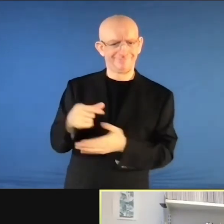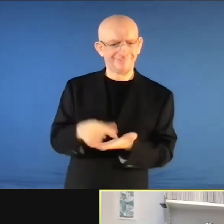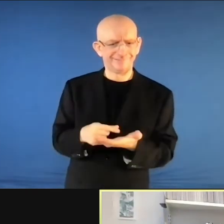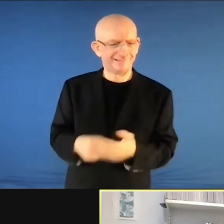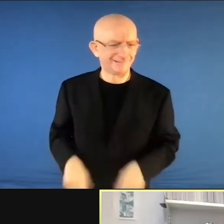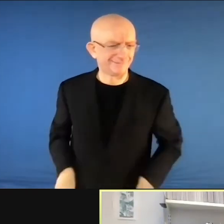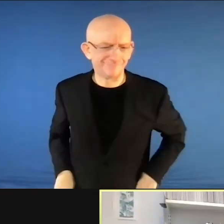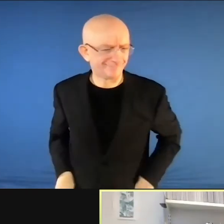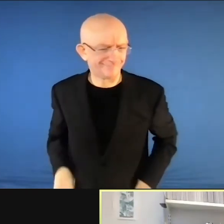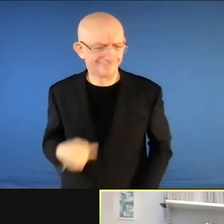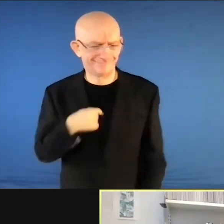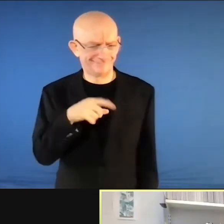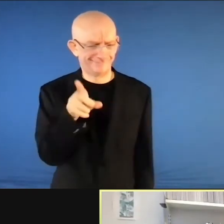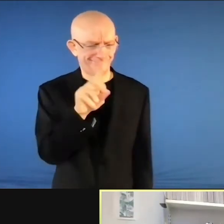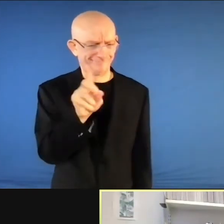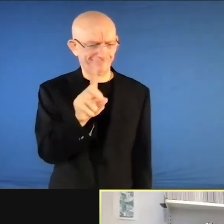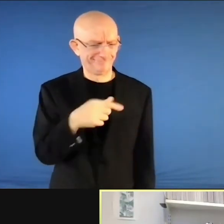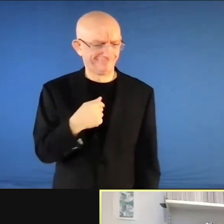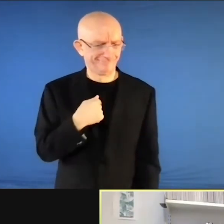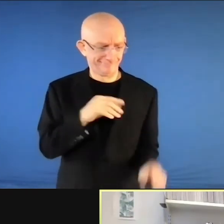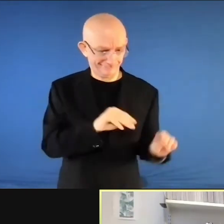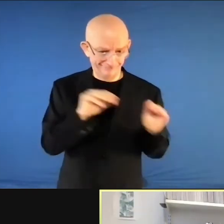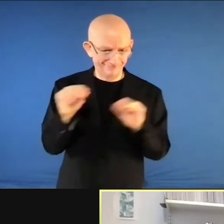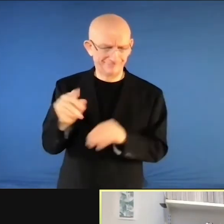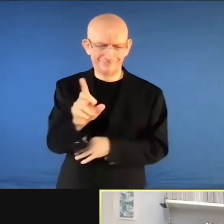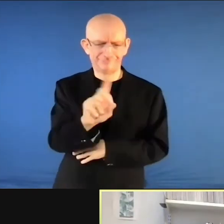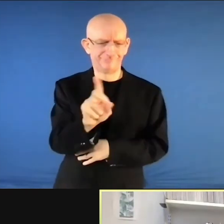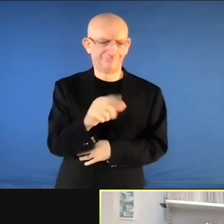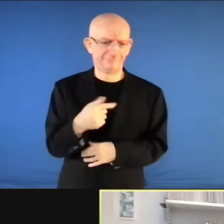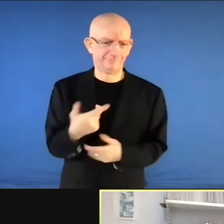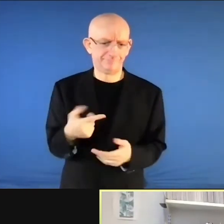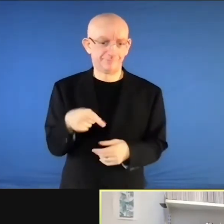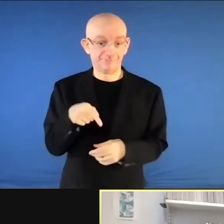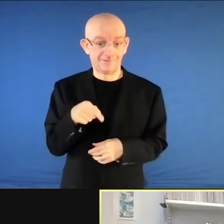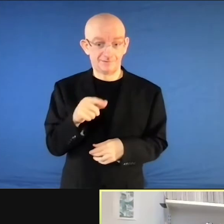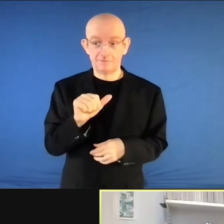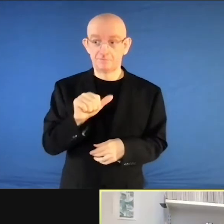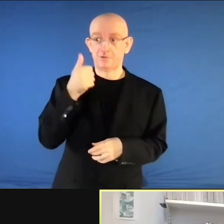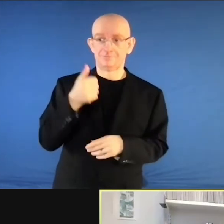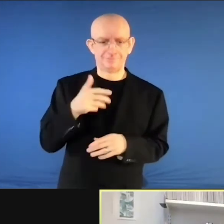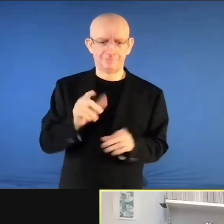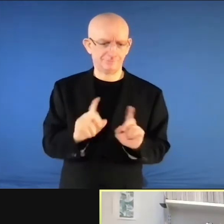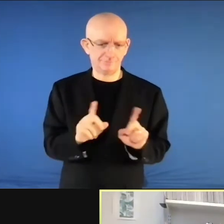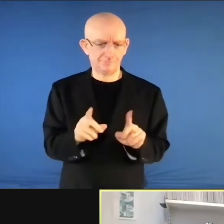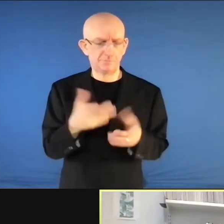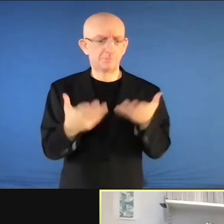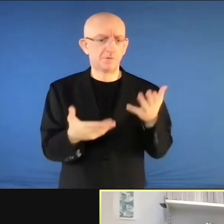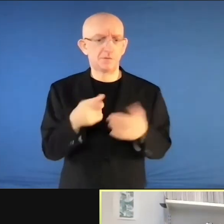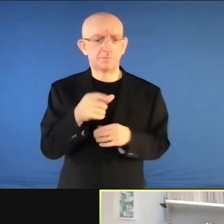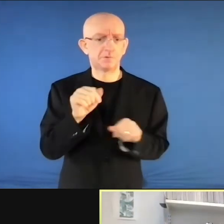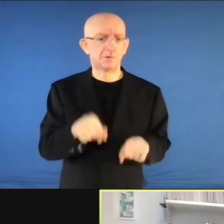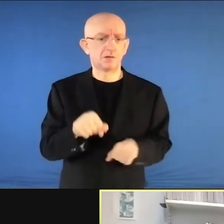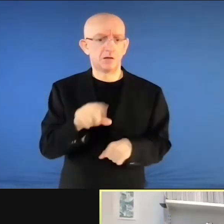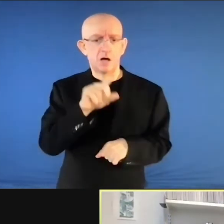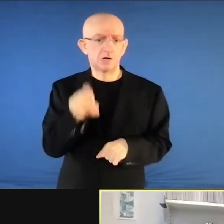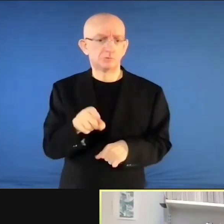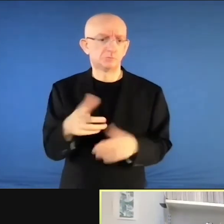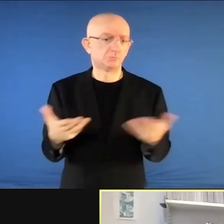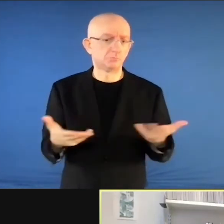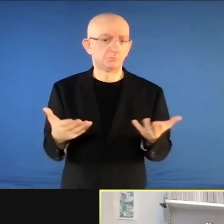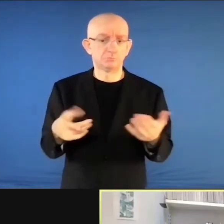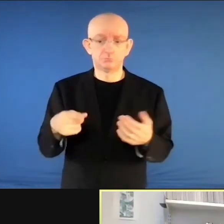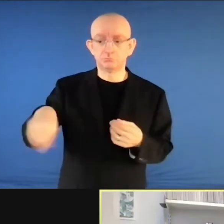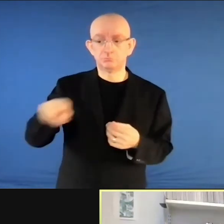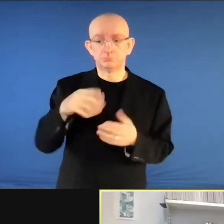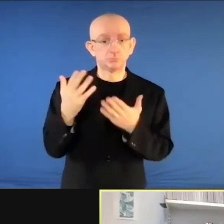You might ask students to engage with dealing with